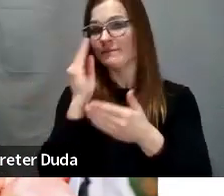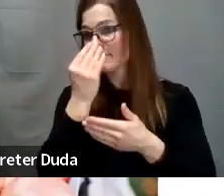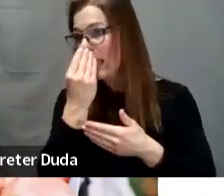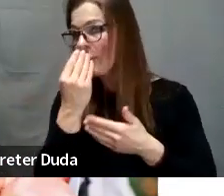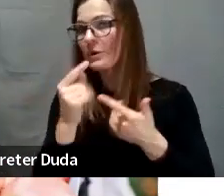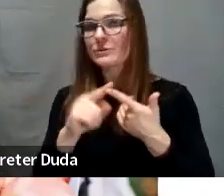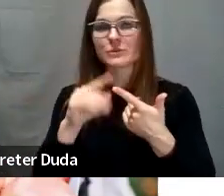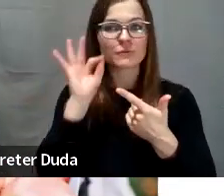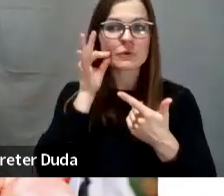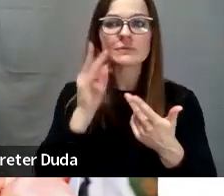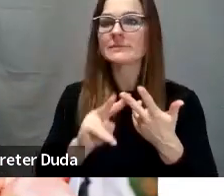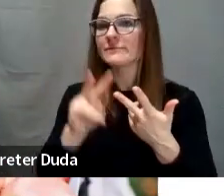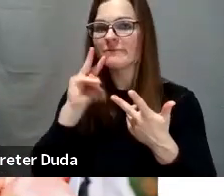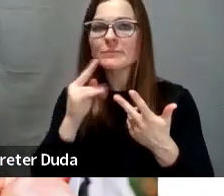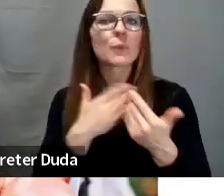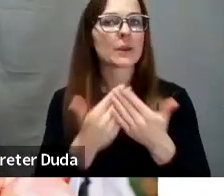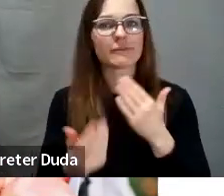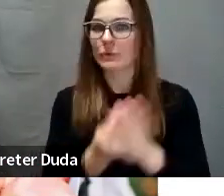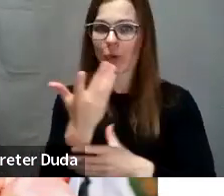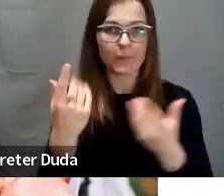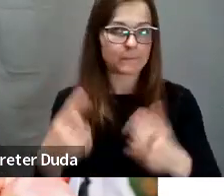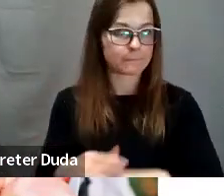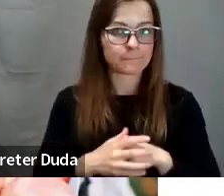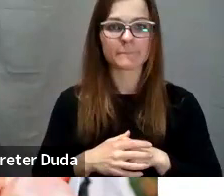you're growing. The first is of